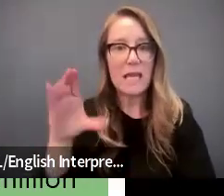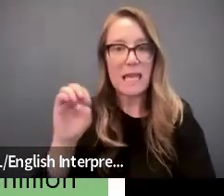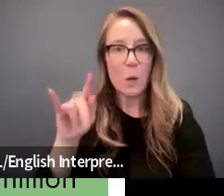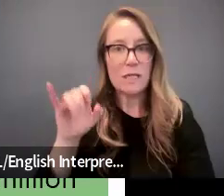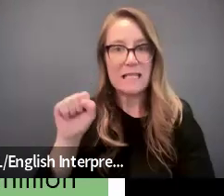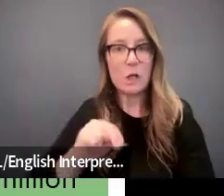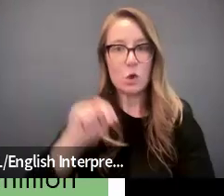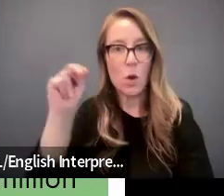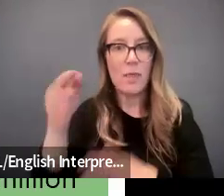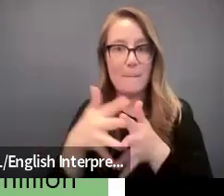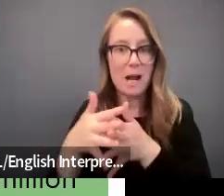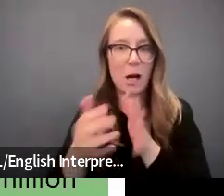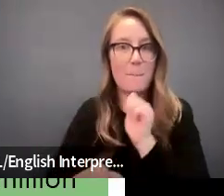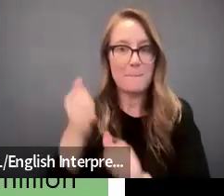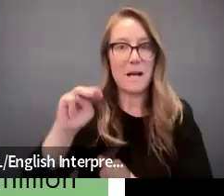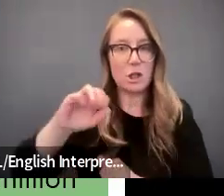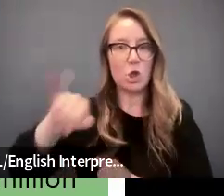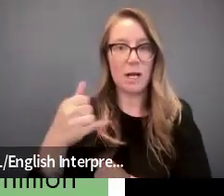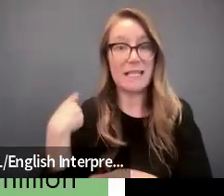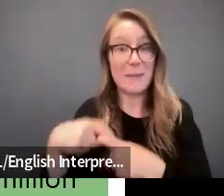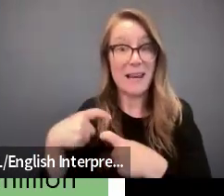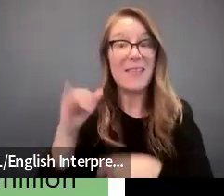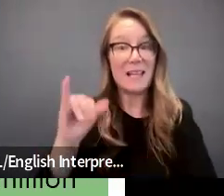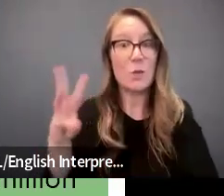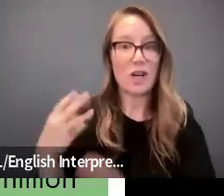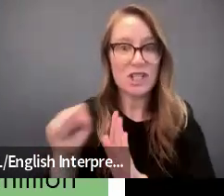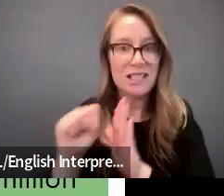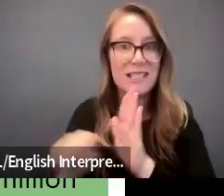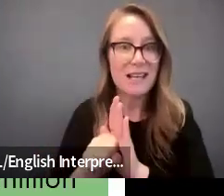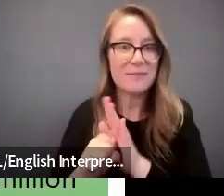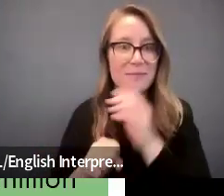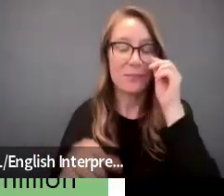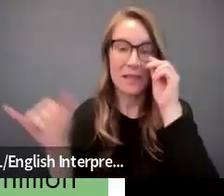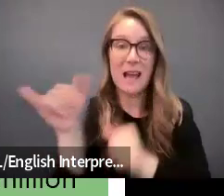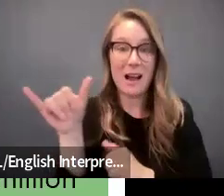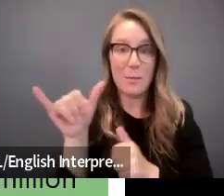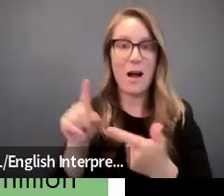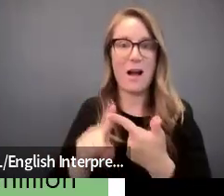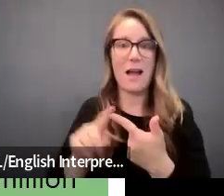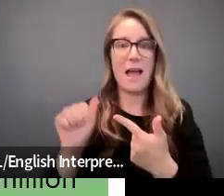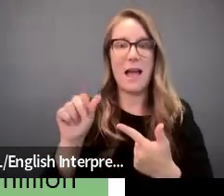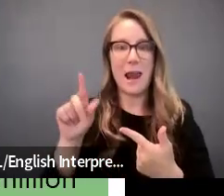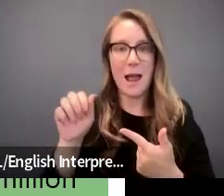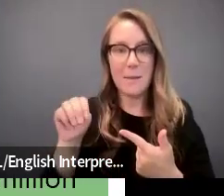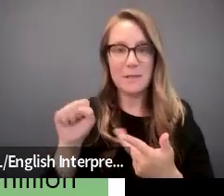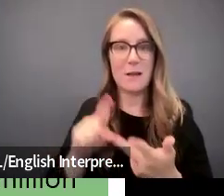America that are majority Hispanic, and that's in Washington State. Yakima, Adams, and Franklin